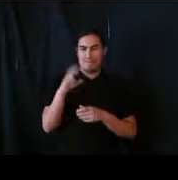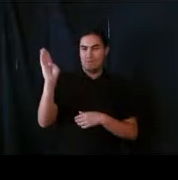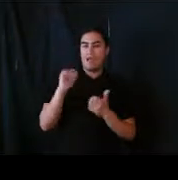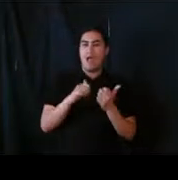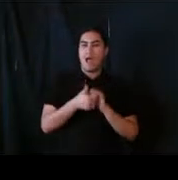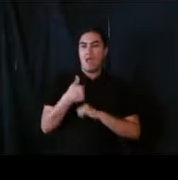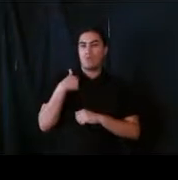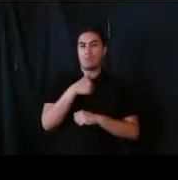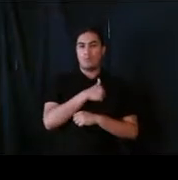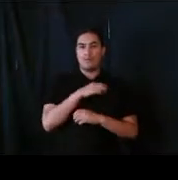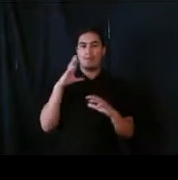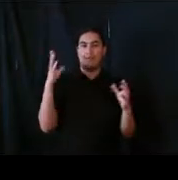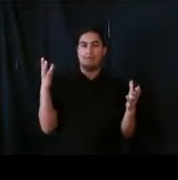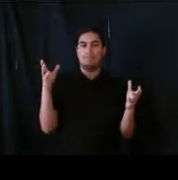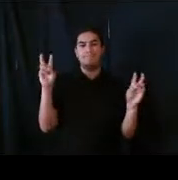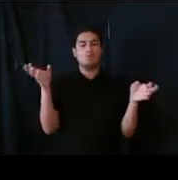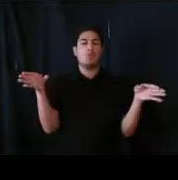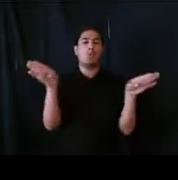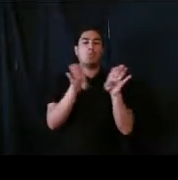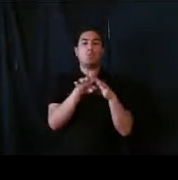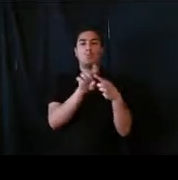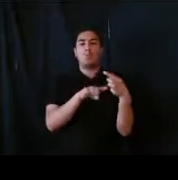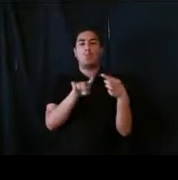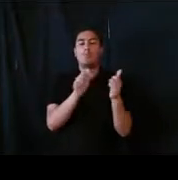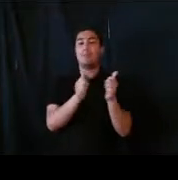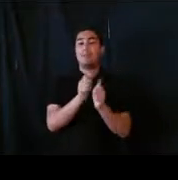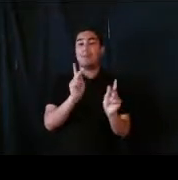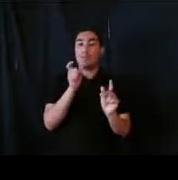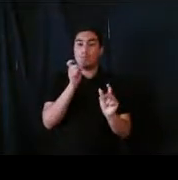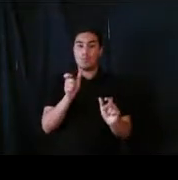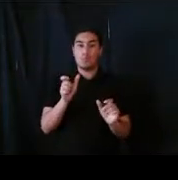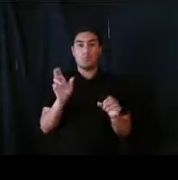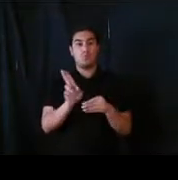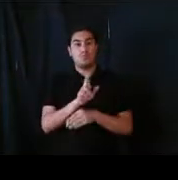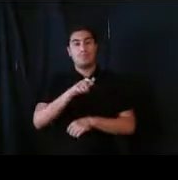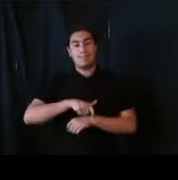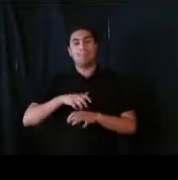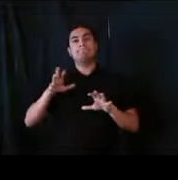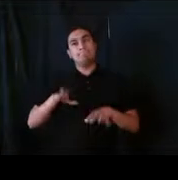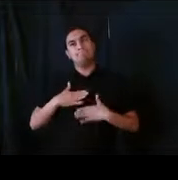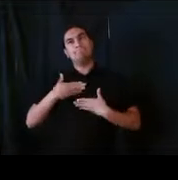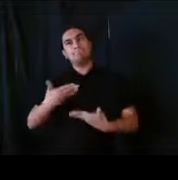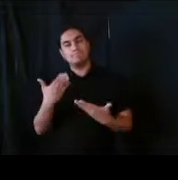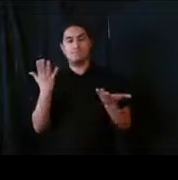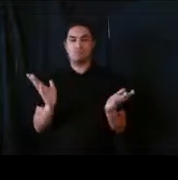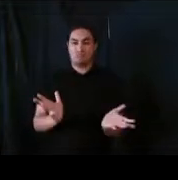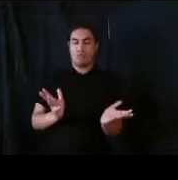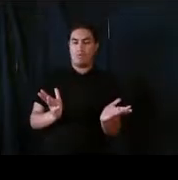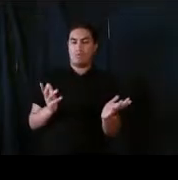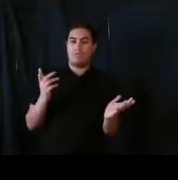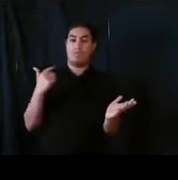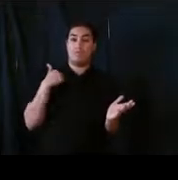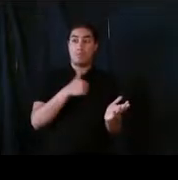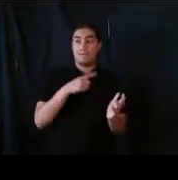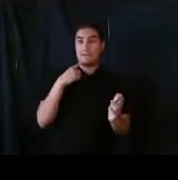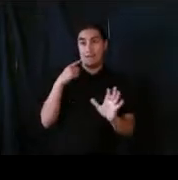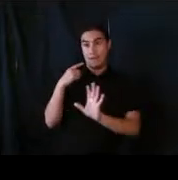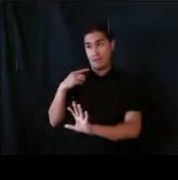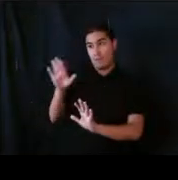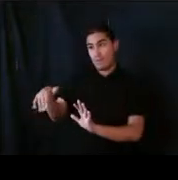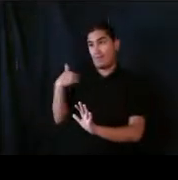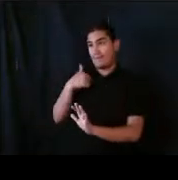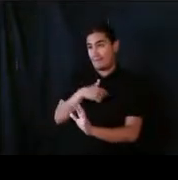close the loop with people who took the time to talk to us to tell them we heard you we don't have the ability to to